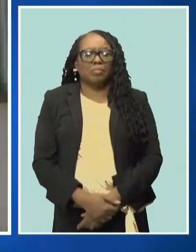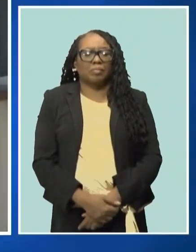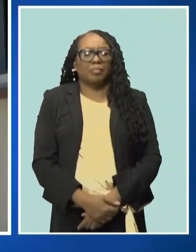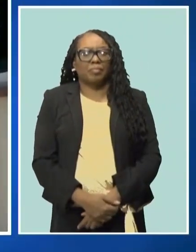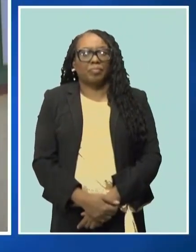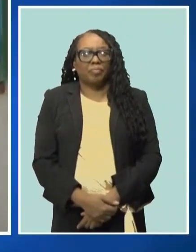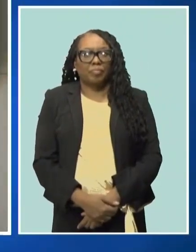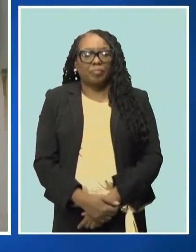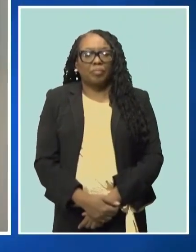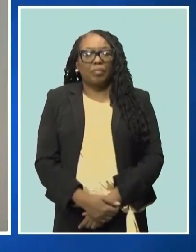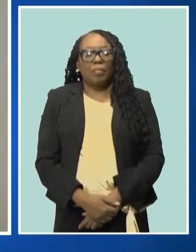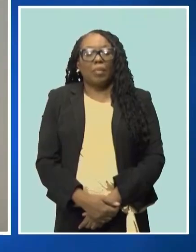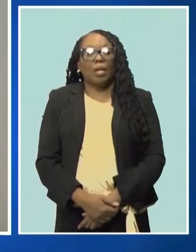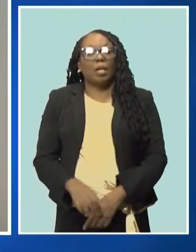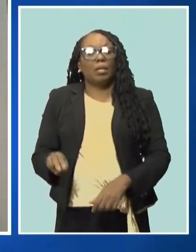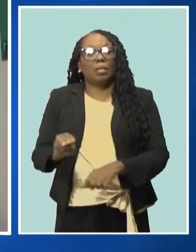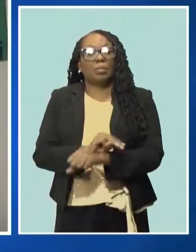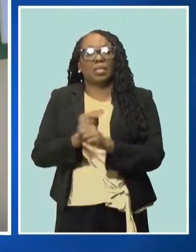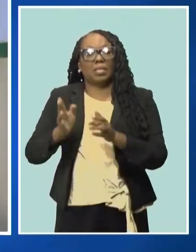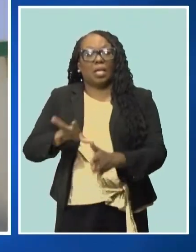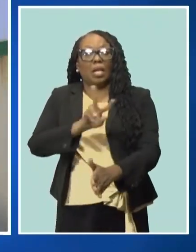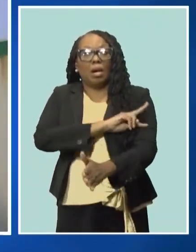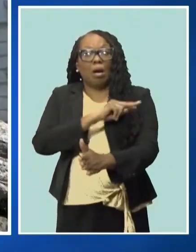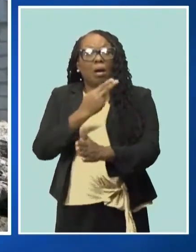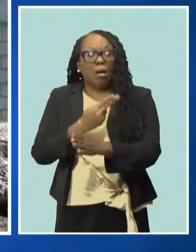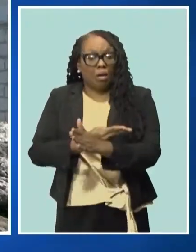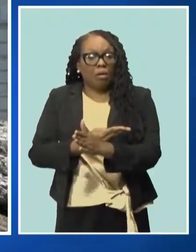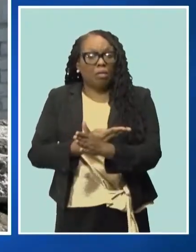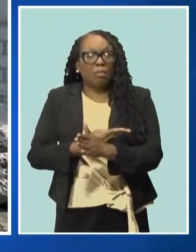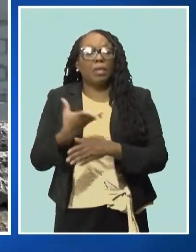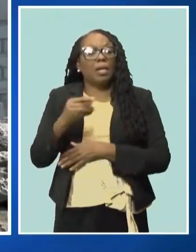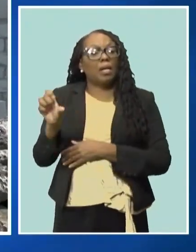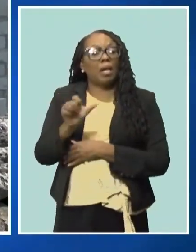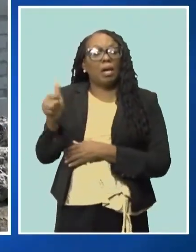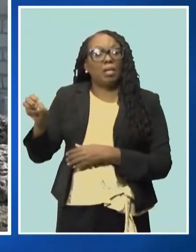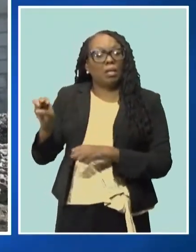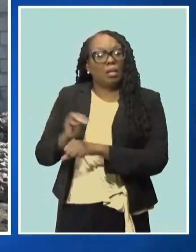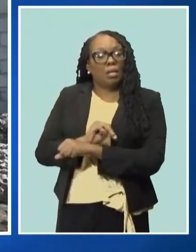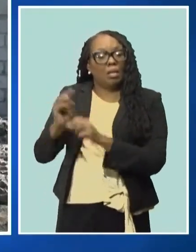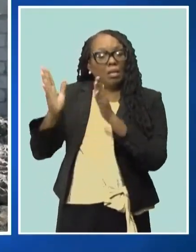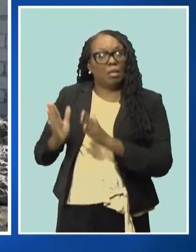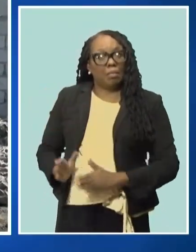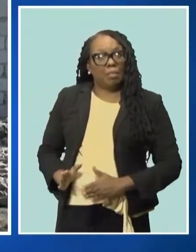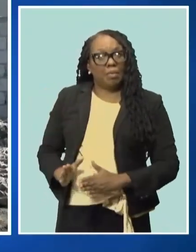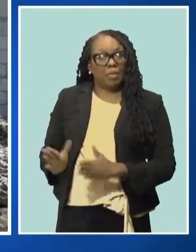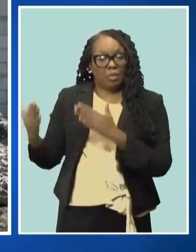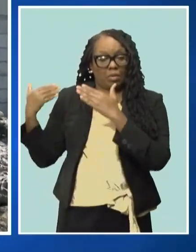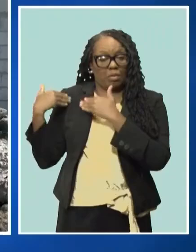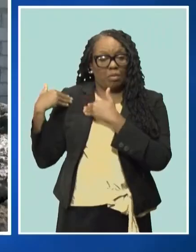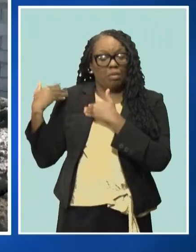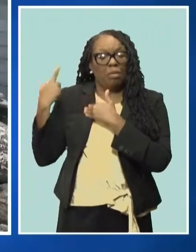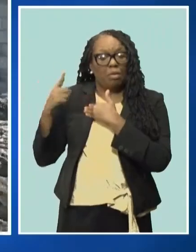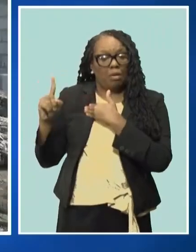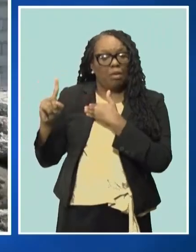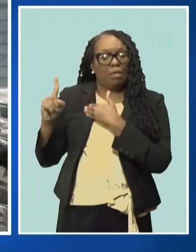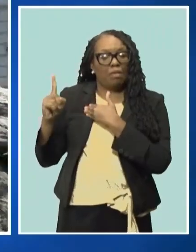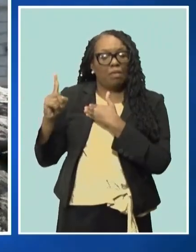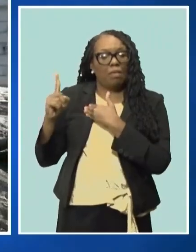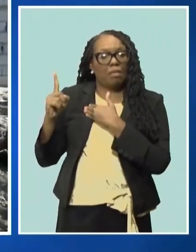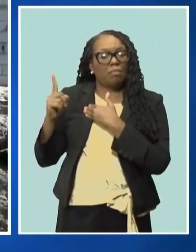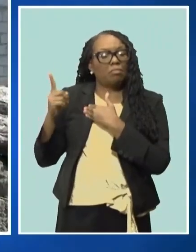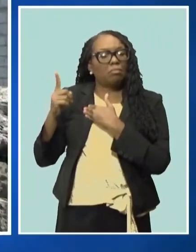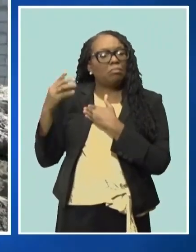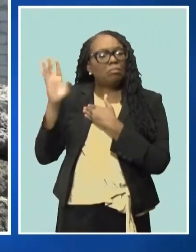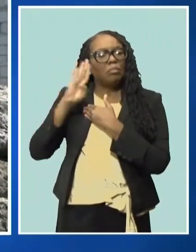Minister of People Empowerment and Elder Affairs Kirk Humphrey, Acting Minister of National Beautification and the Green and Blue Economy Charles